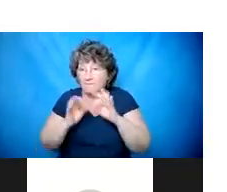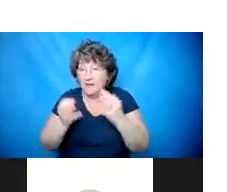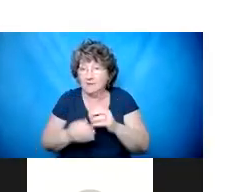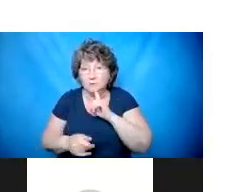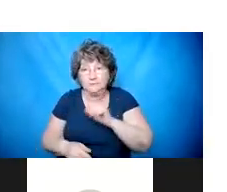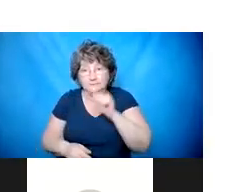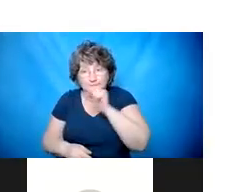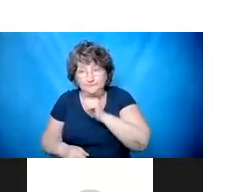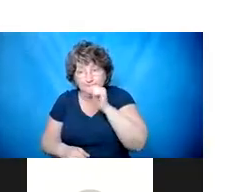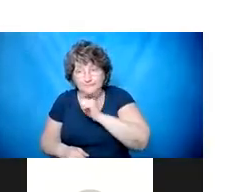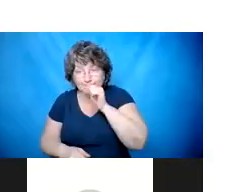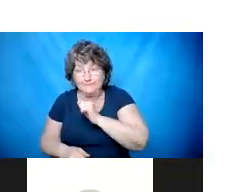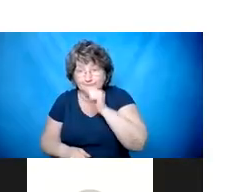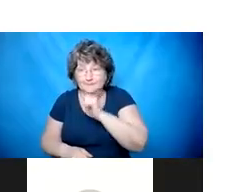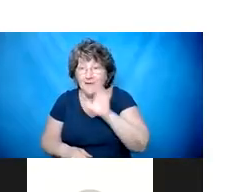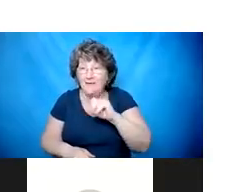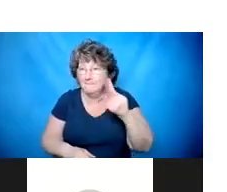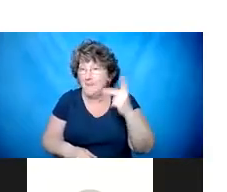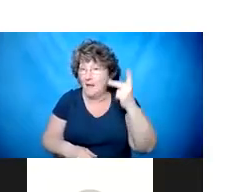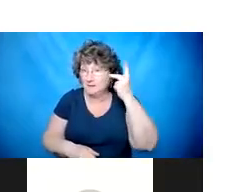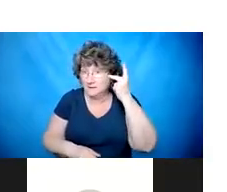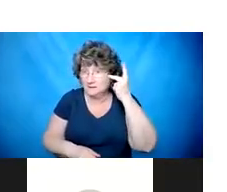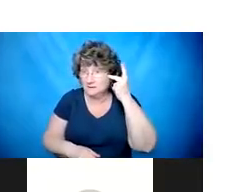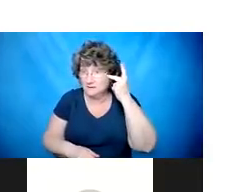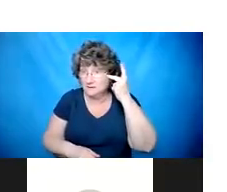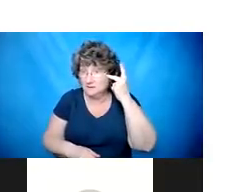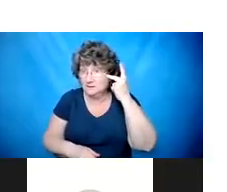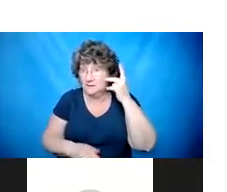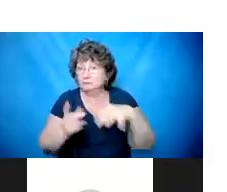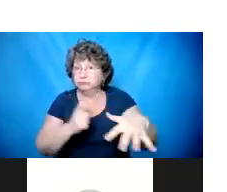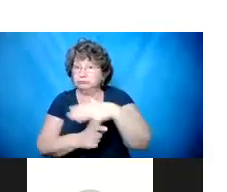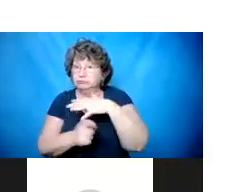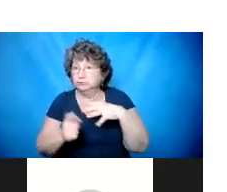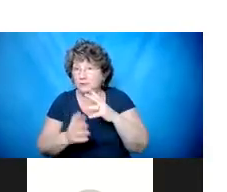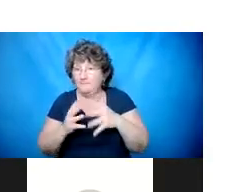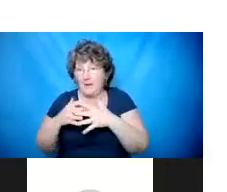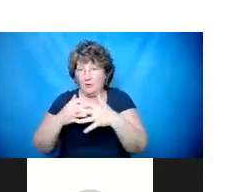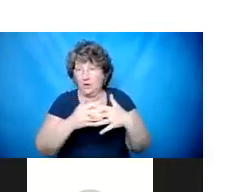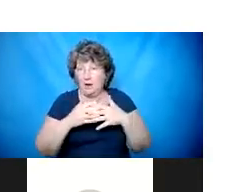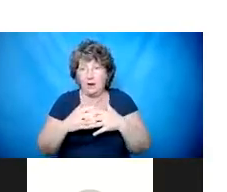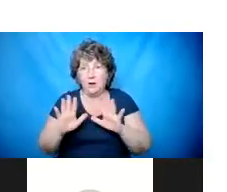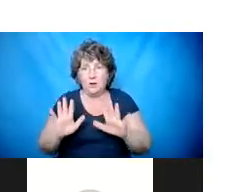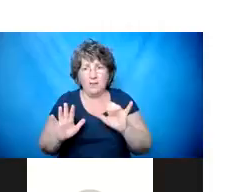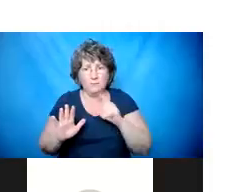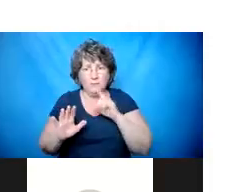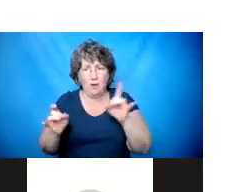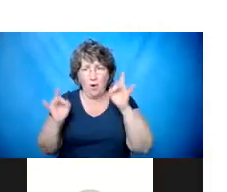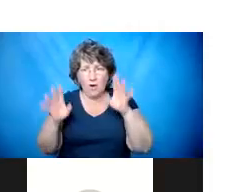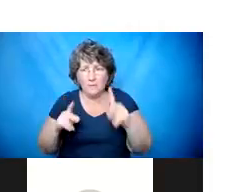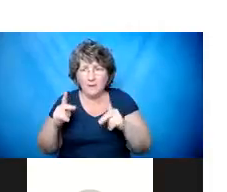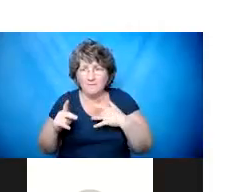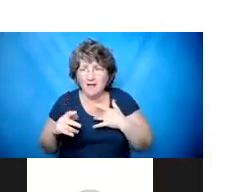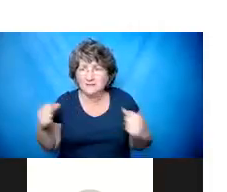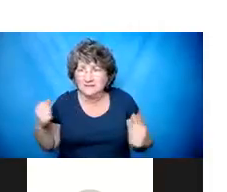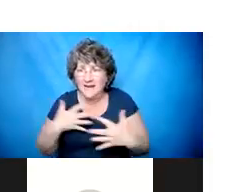The political environment was not appropriate for our consumers They were scared. They were not necessarily willing to